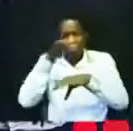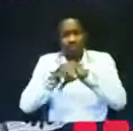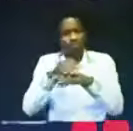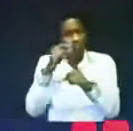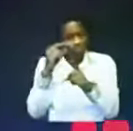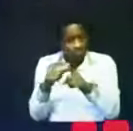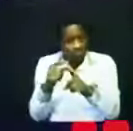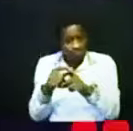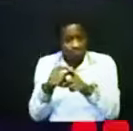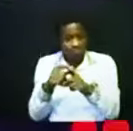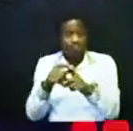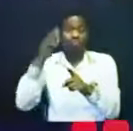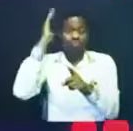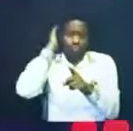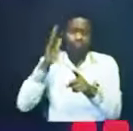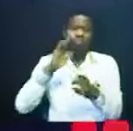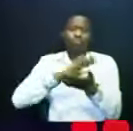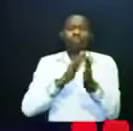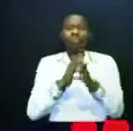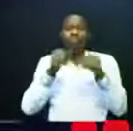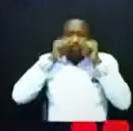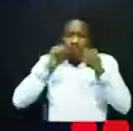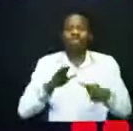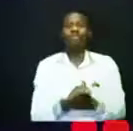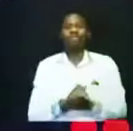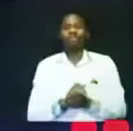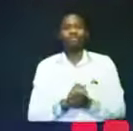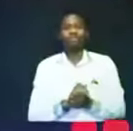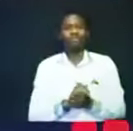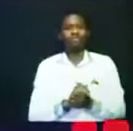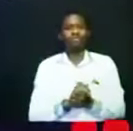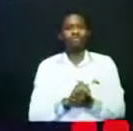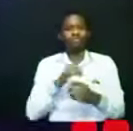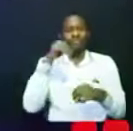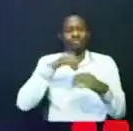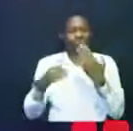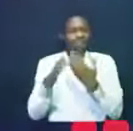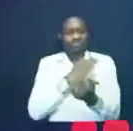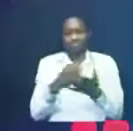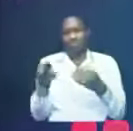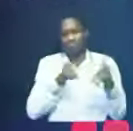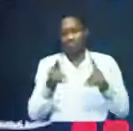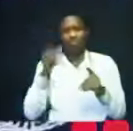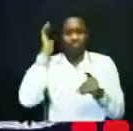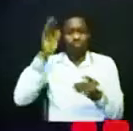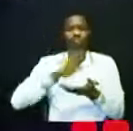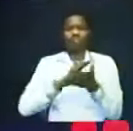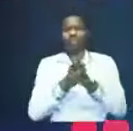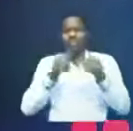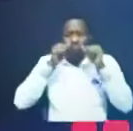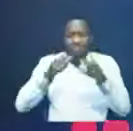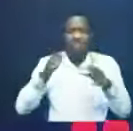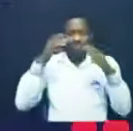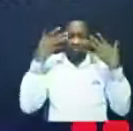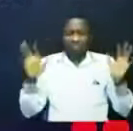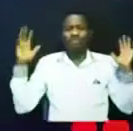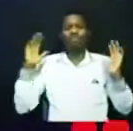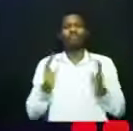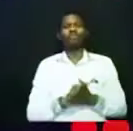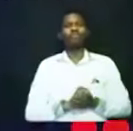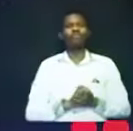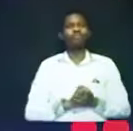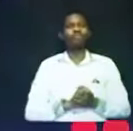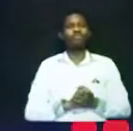they will be blessed in what they do. Full stop.